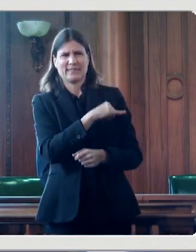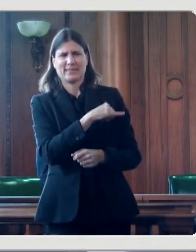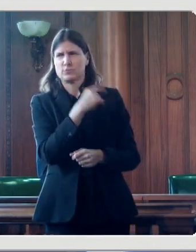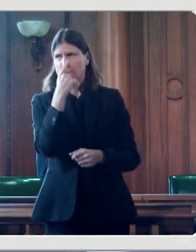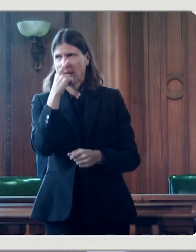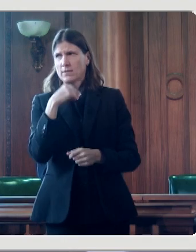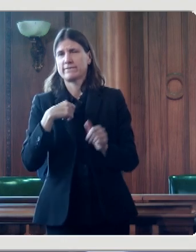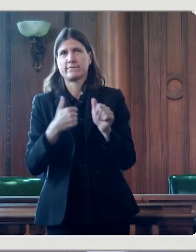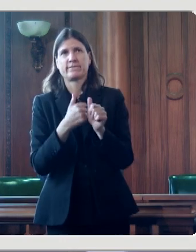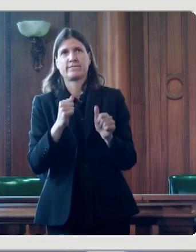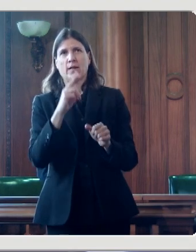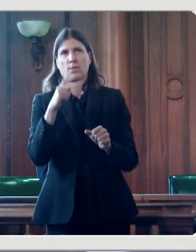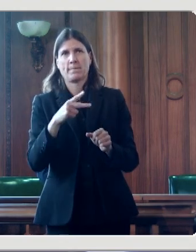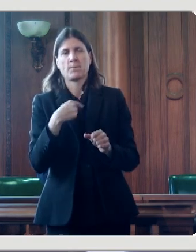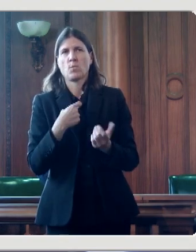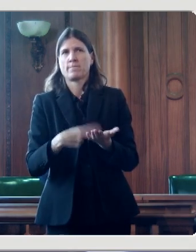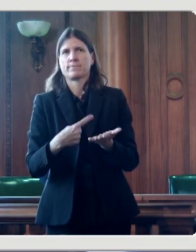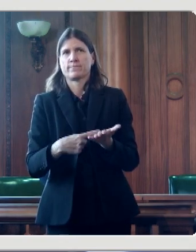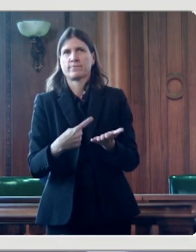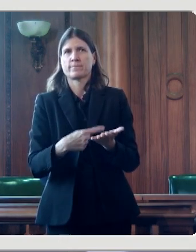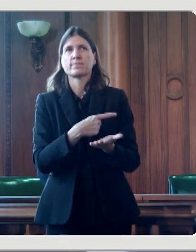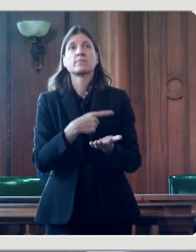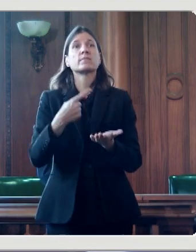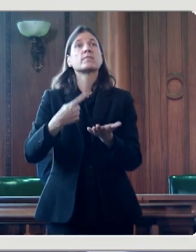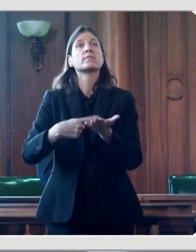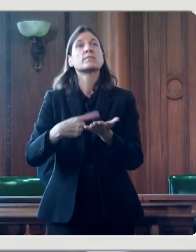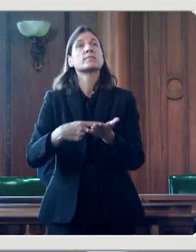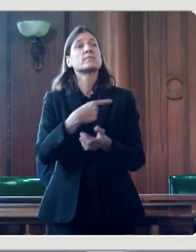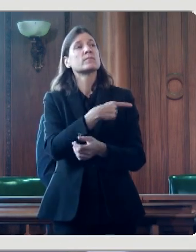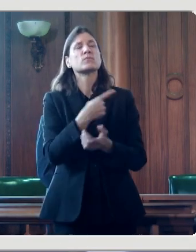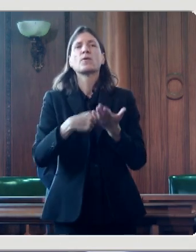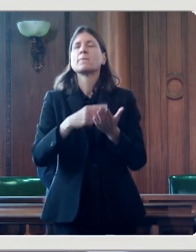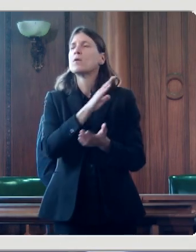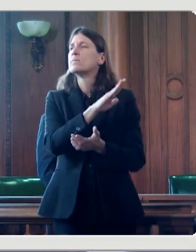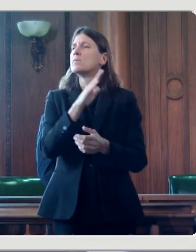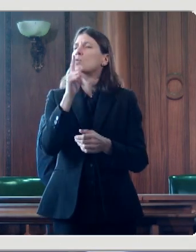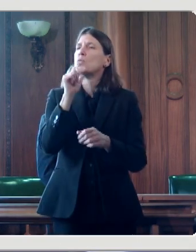Connecticut, are you finding that the public policy or